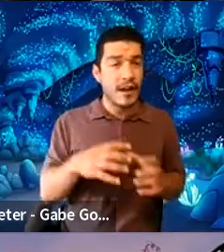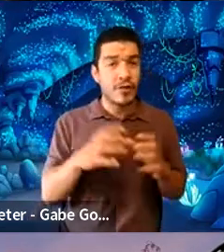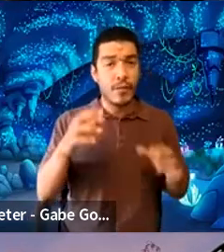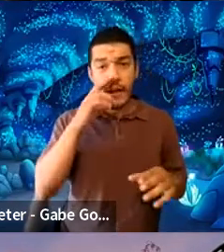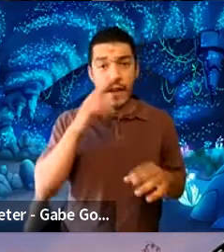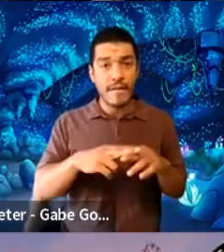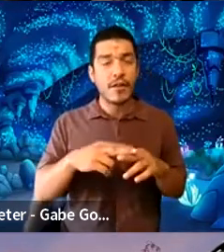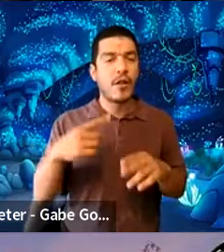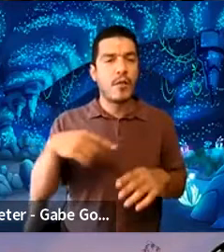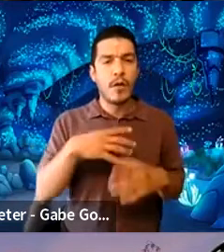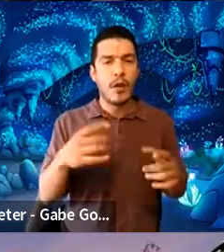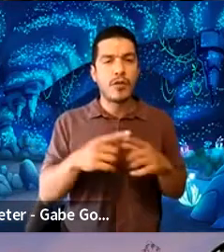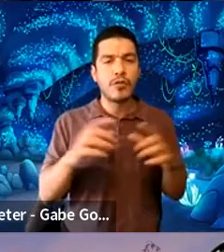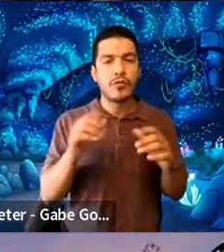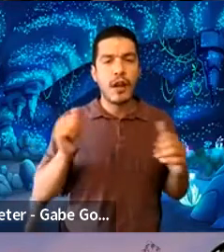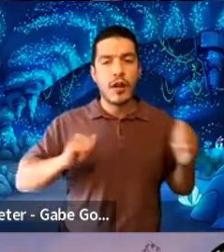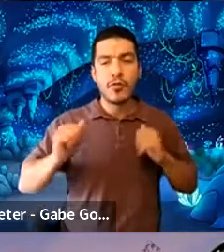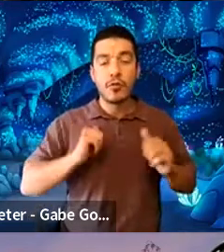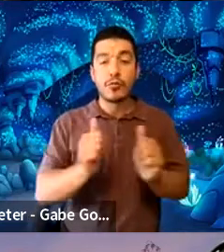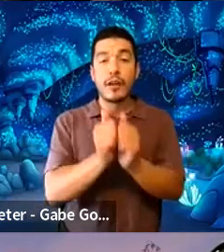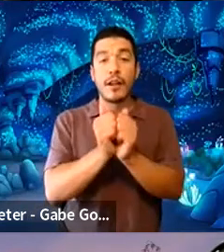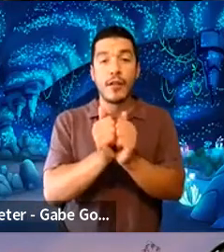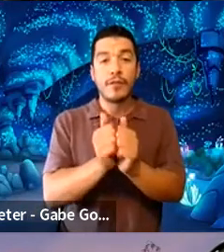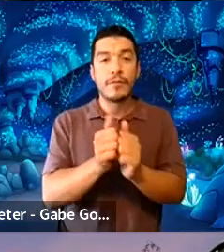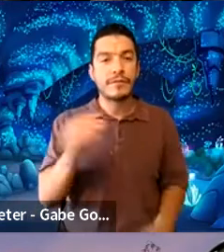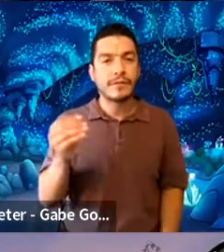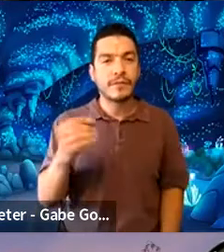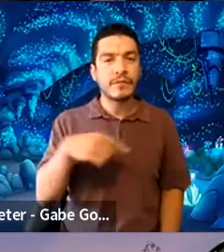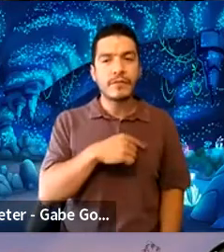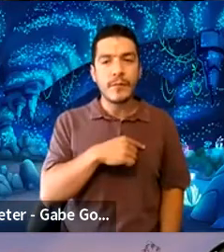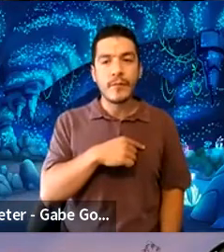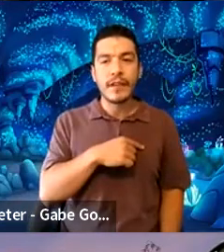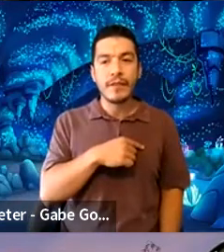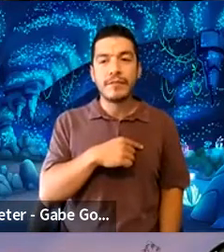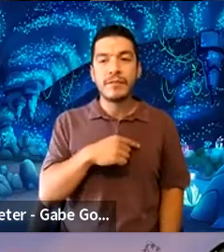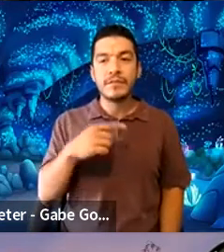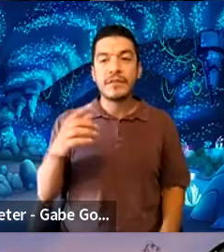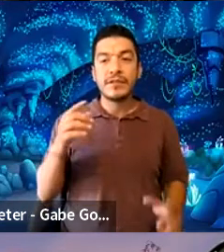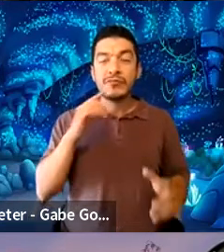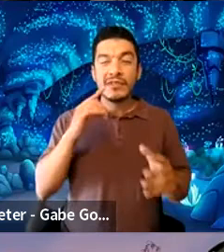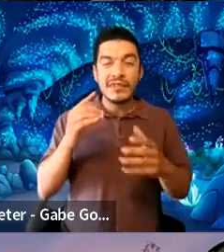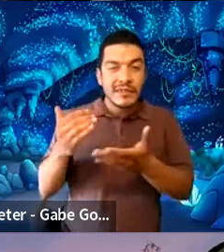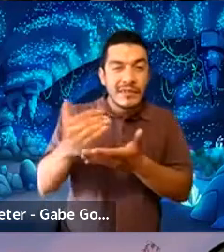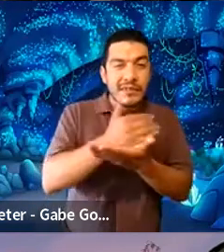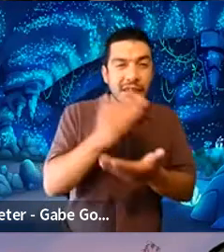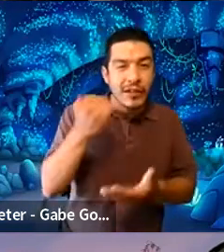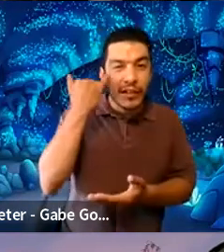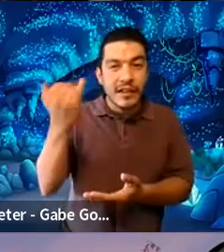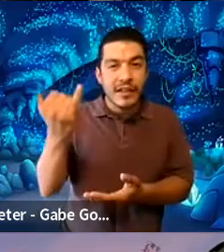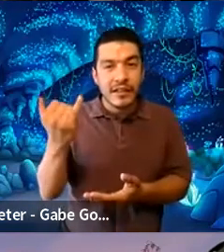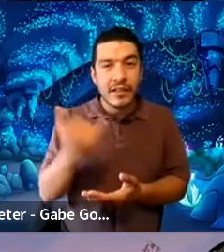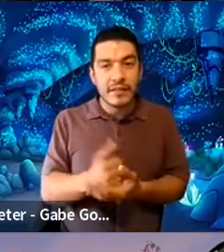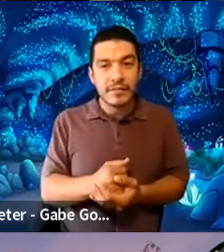We wanted to do a show idea together. And we were brainstorming ideas. And